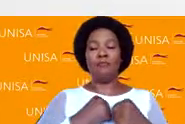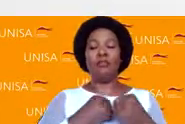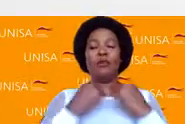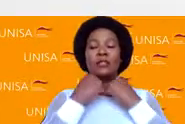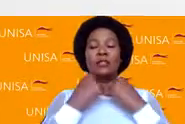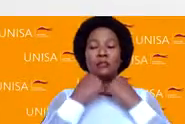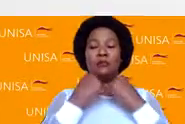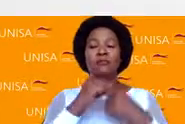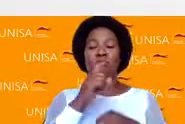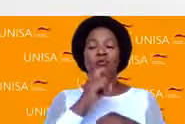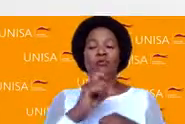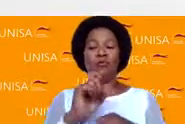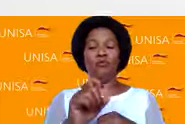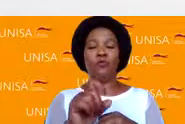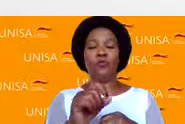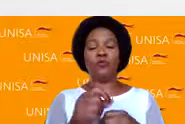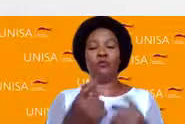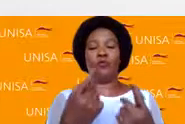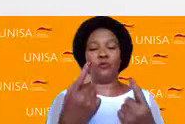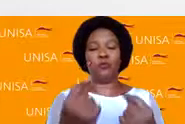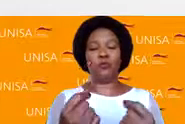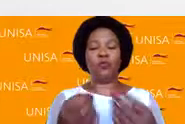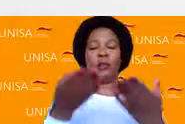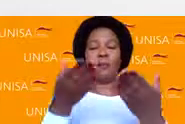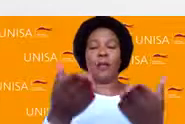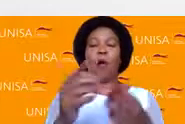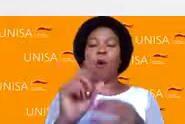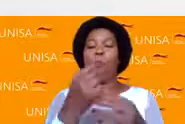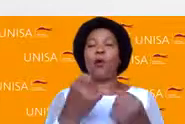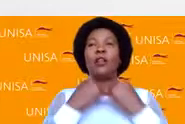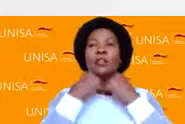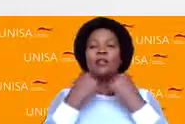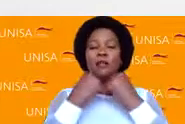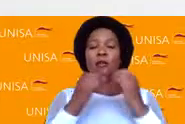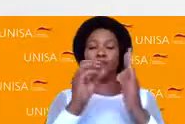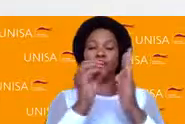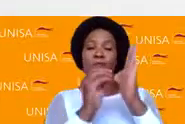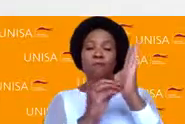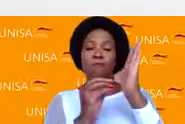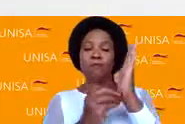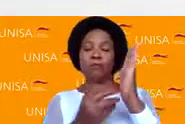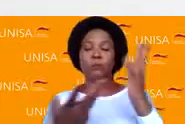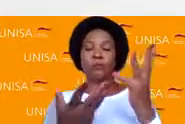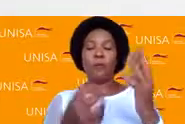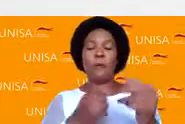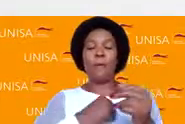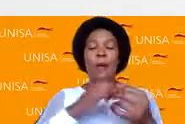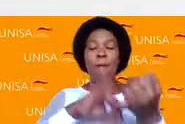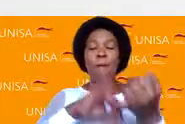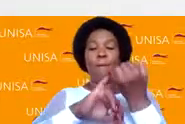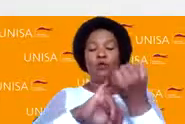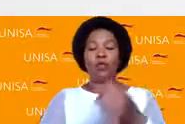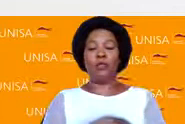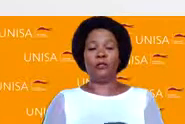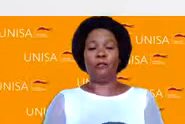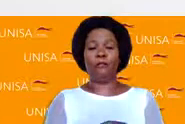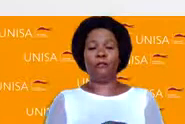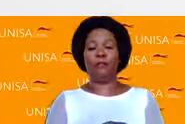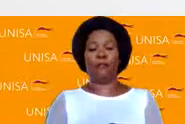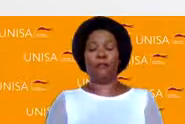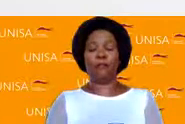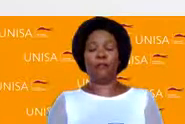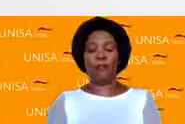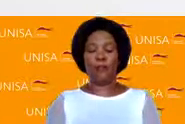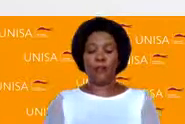to view assignments that you need to submit. All assignments are listed on myModules.